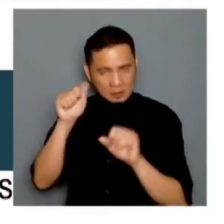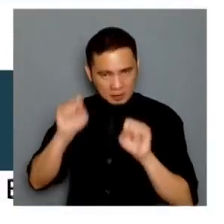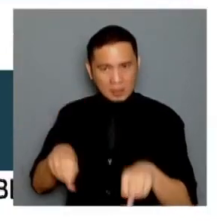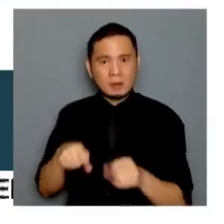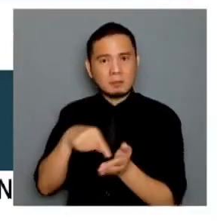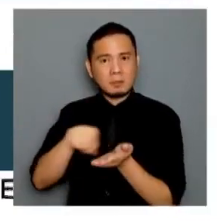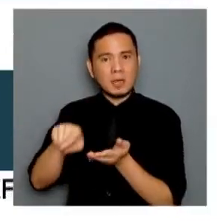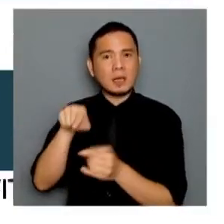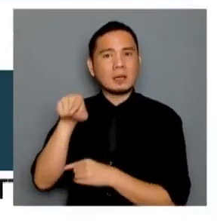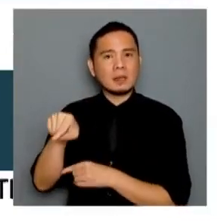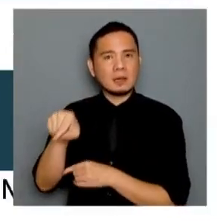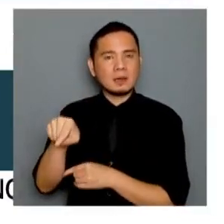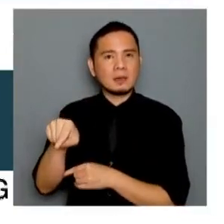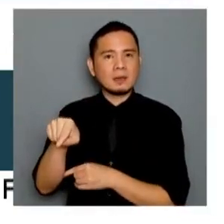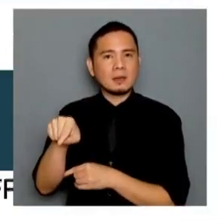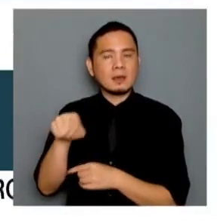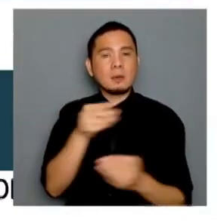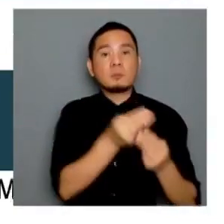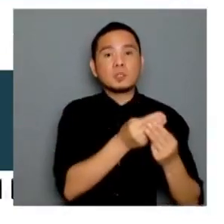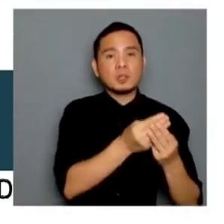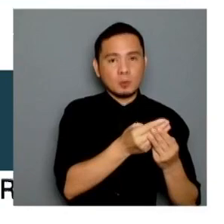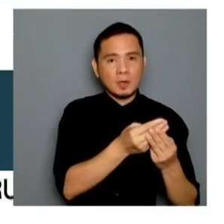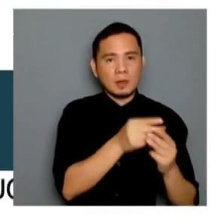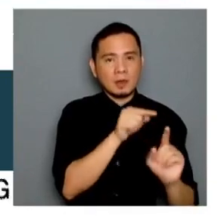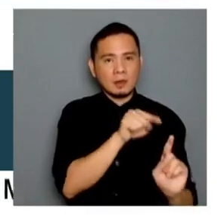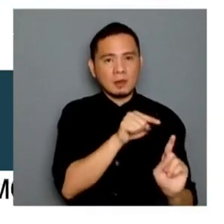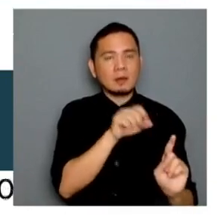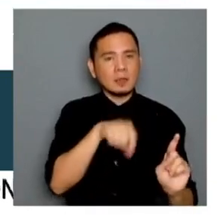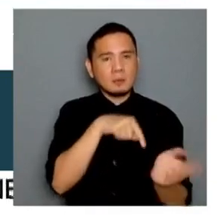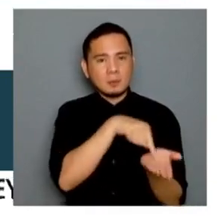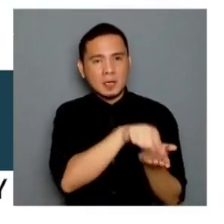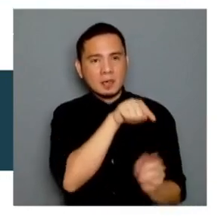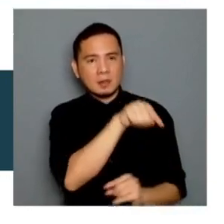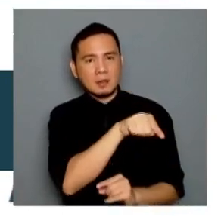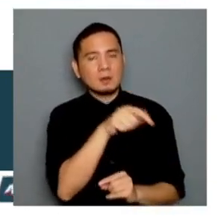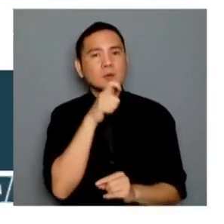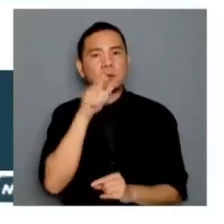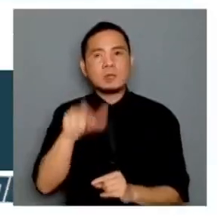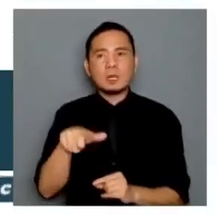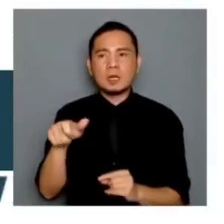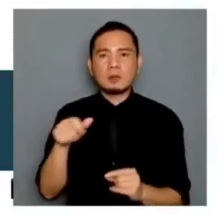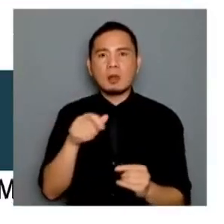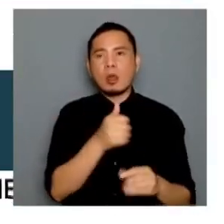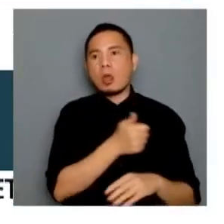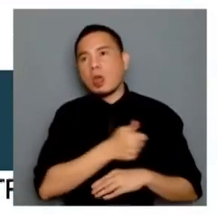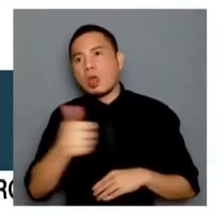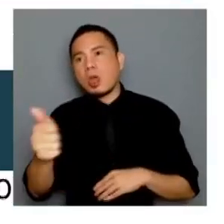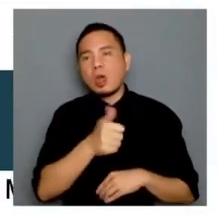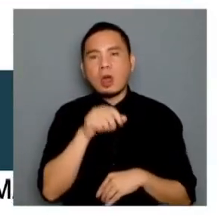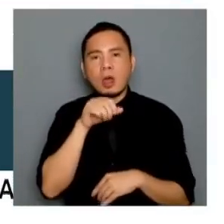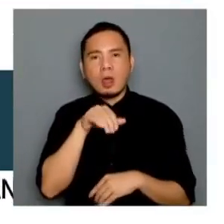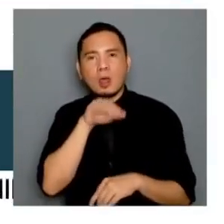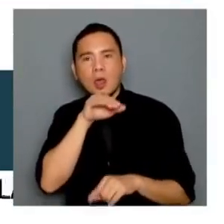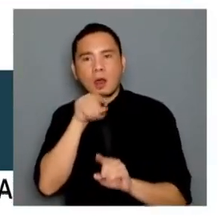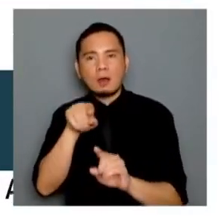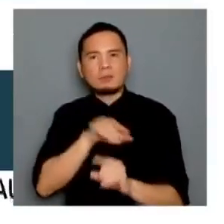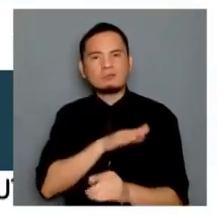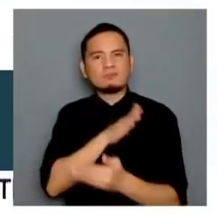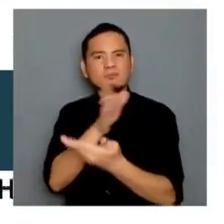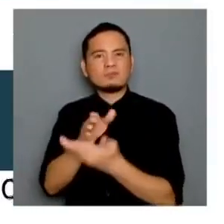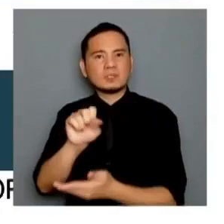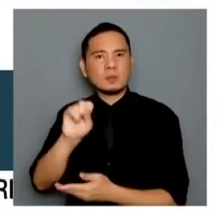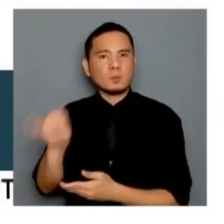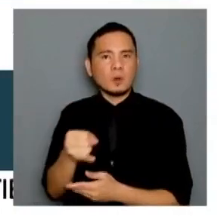violation in Muntinlupa. He will not have to go to San Juan just to pay. And this will benefit also the people